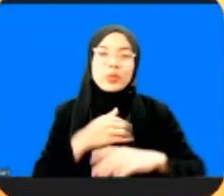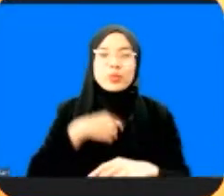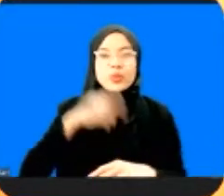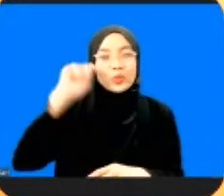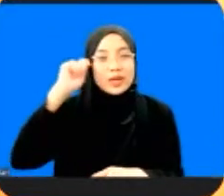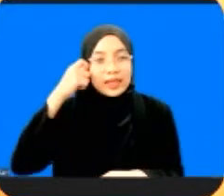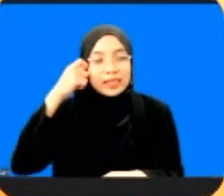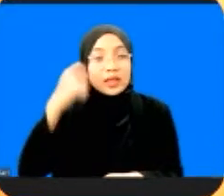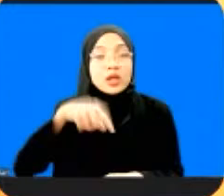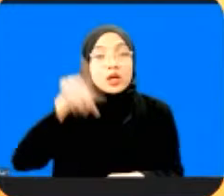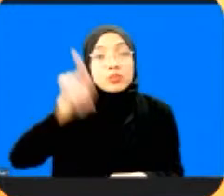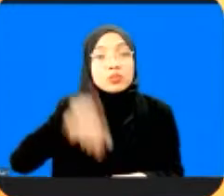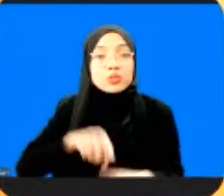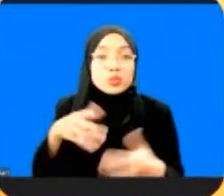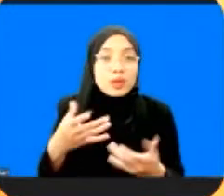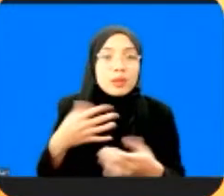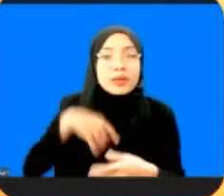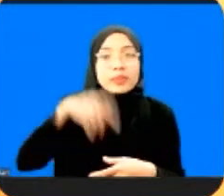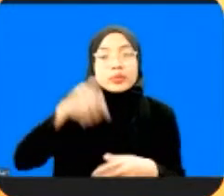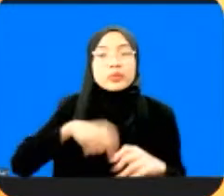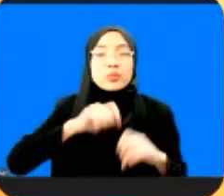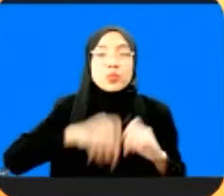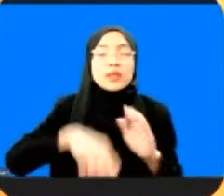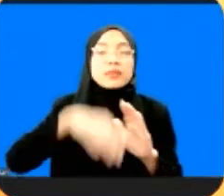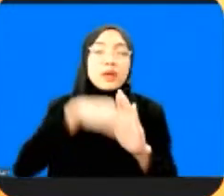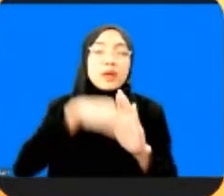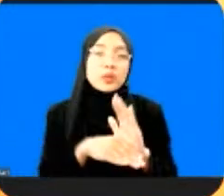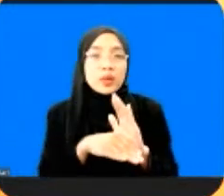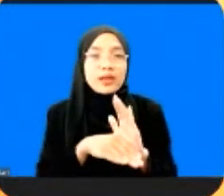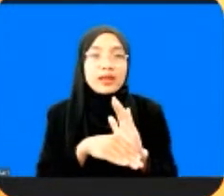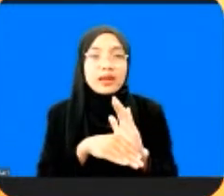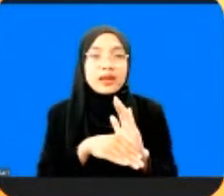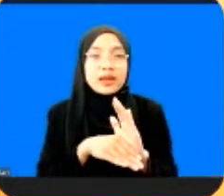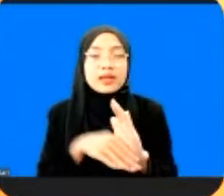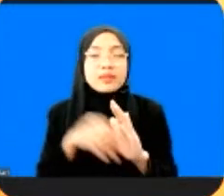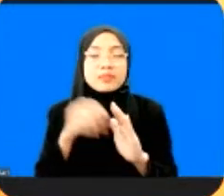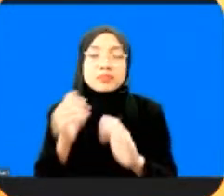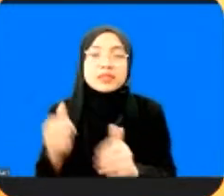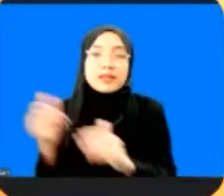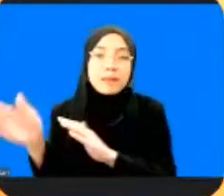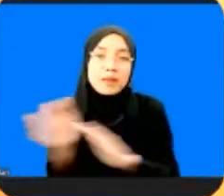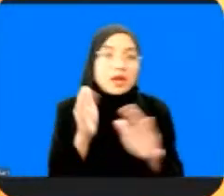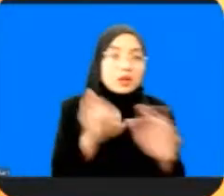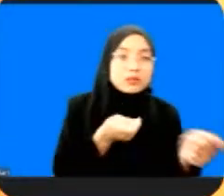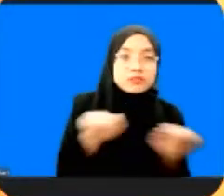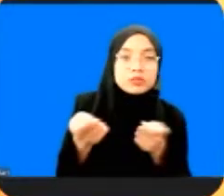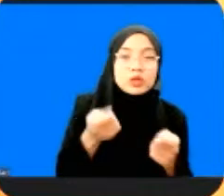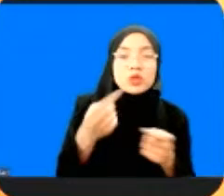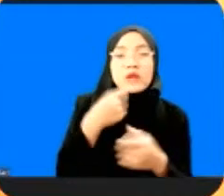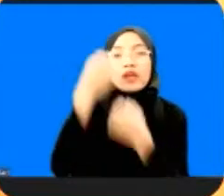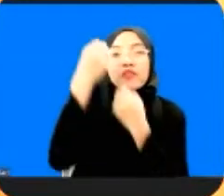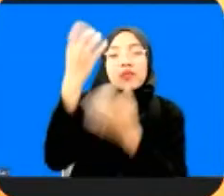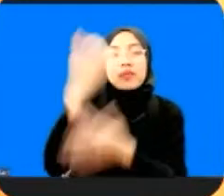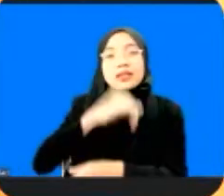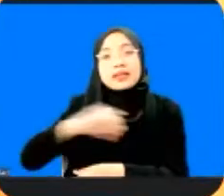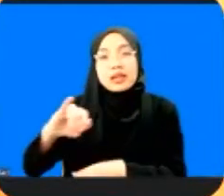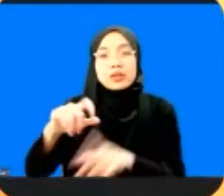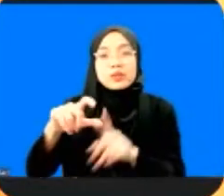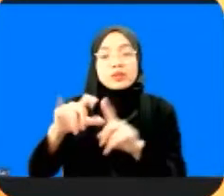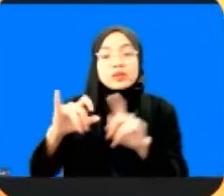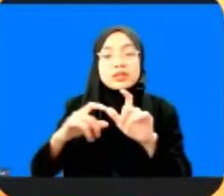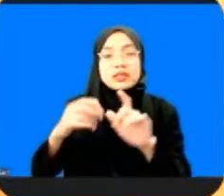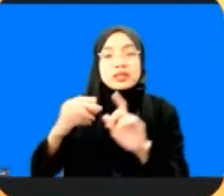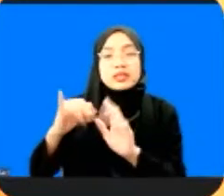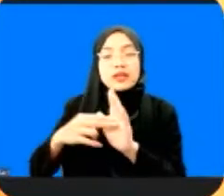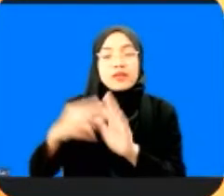and the Australia code on disinformation, is, in our view, the most effective, because it offers